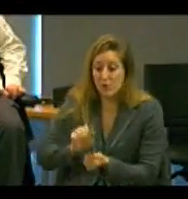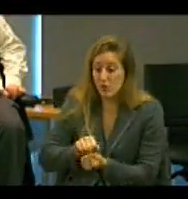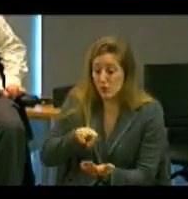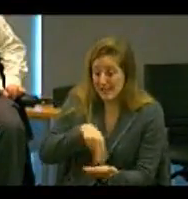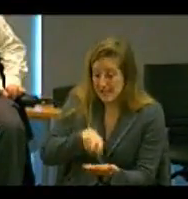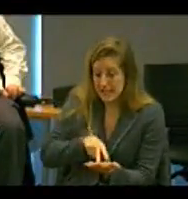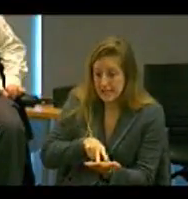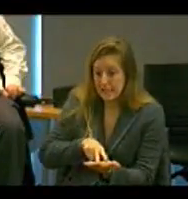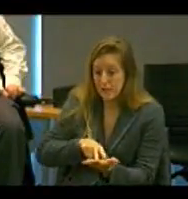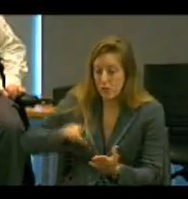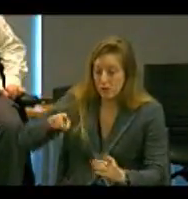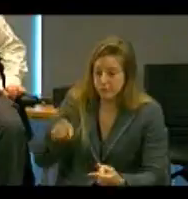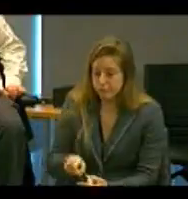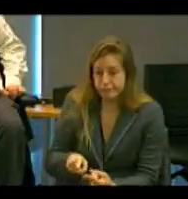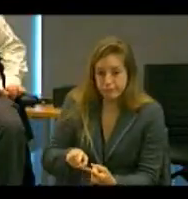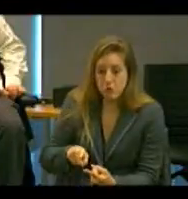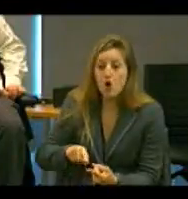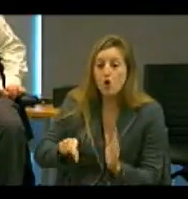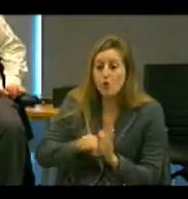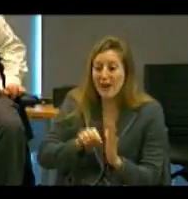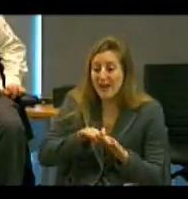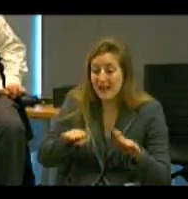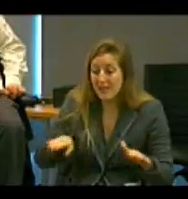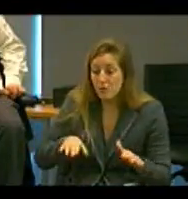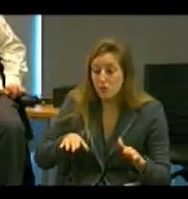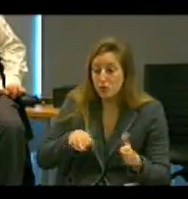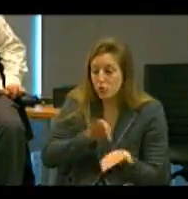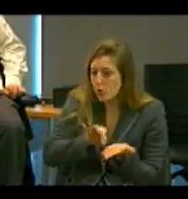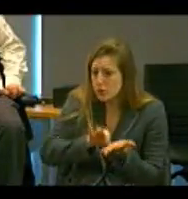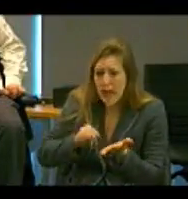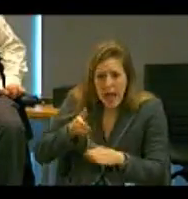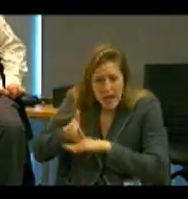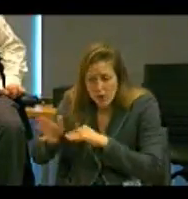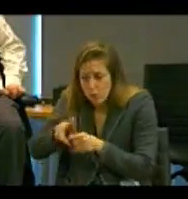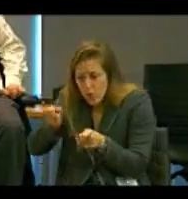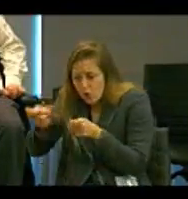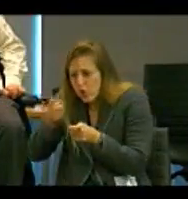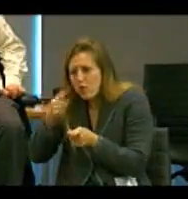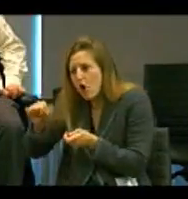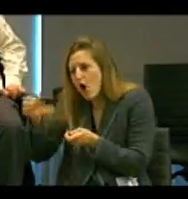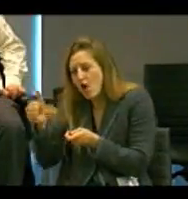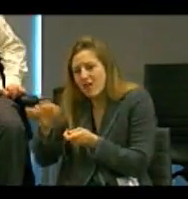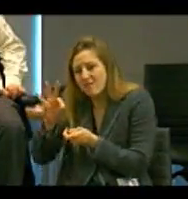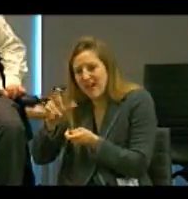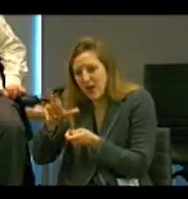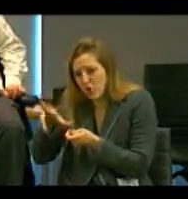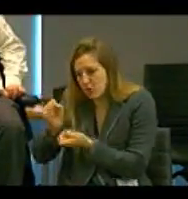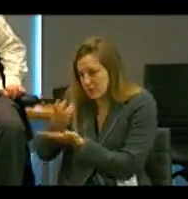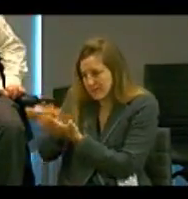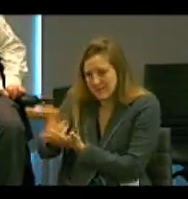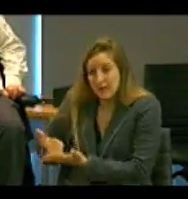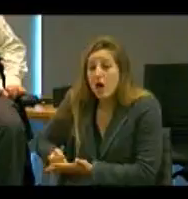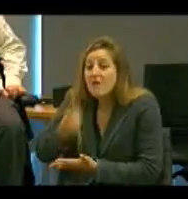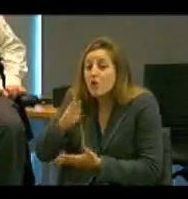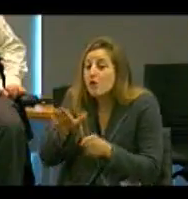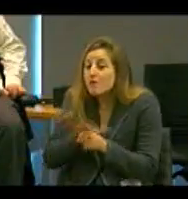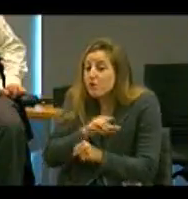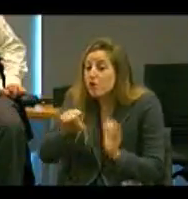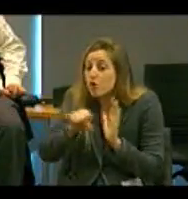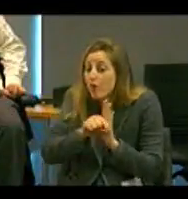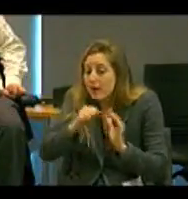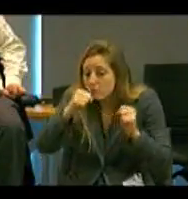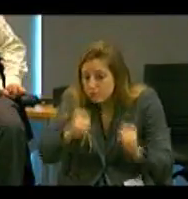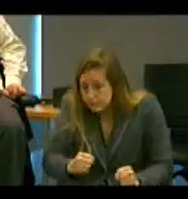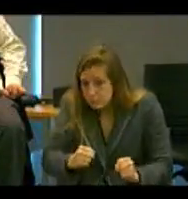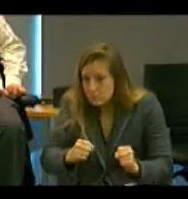lowered their grade level scores after controlling for other factors by a full grade level. So there's a